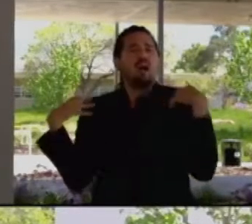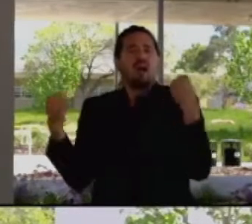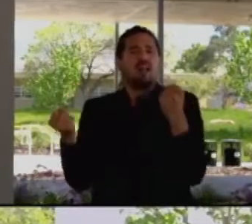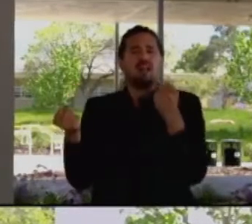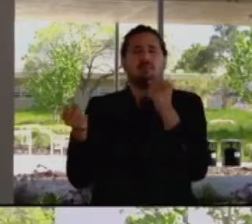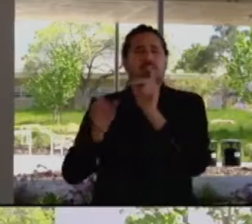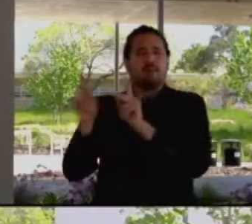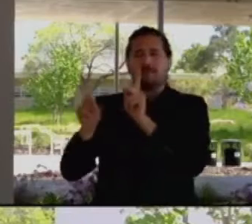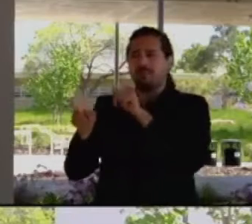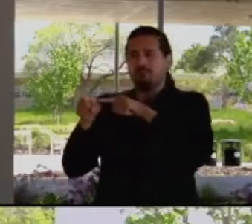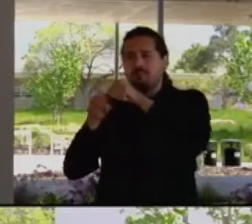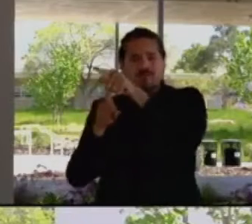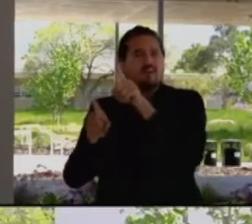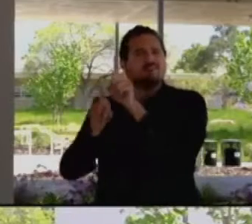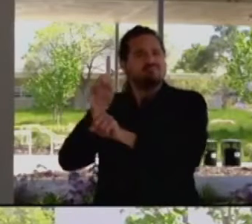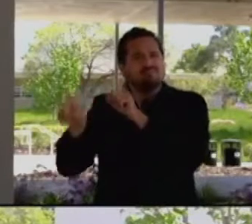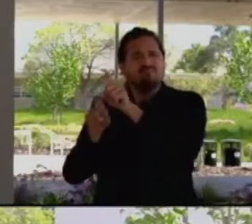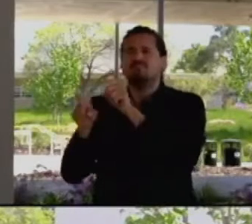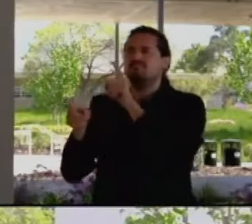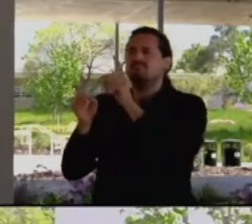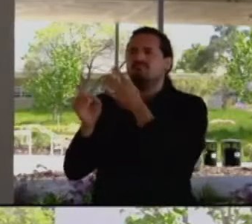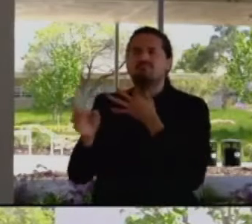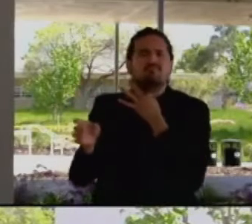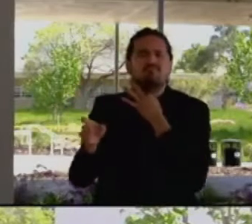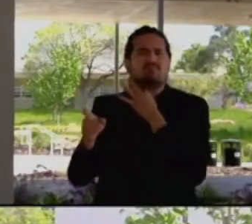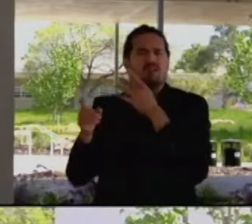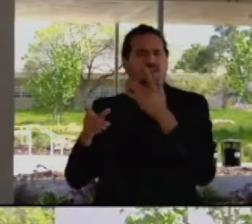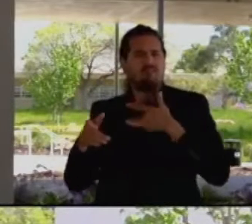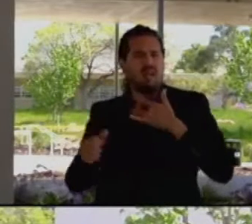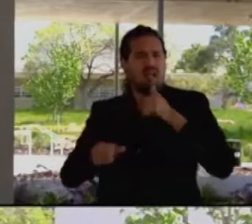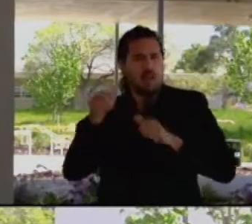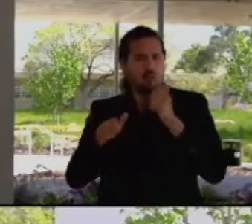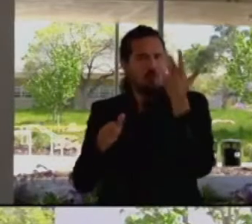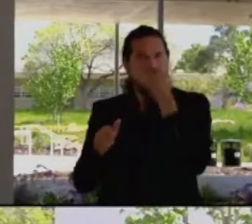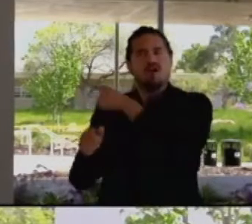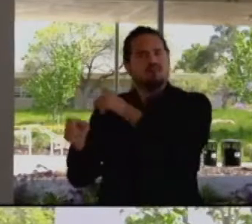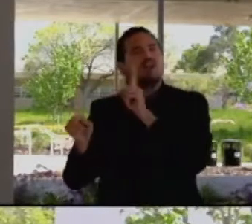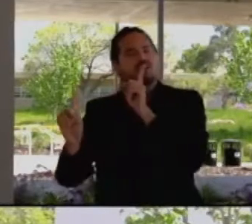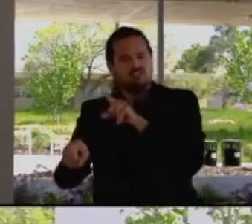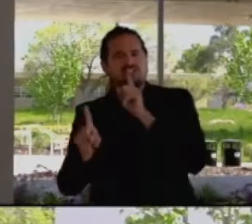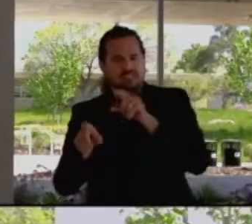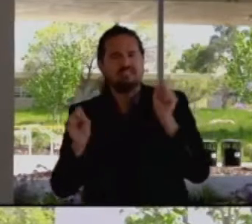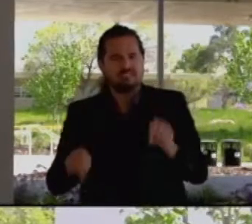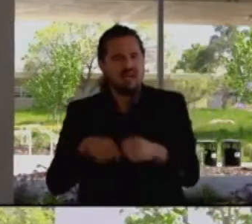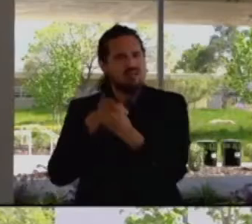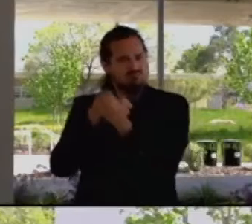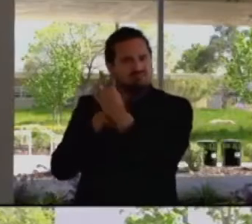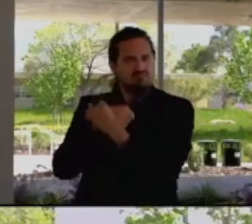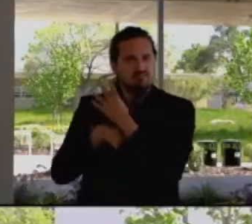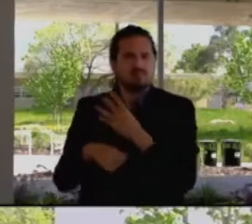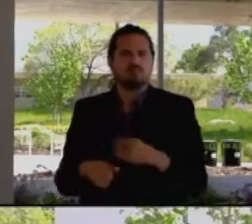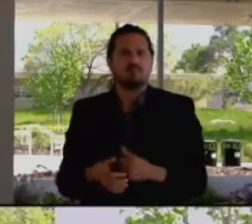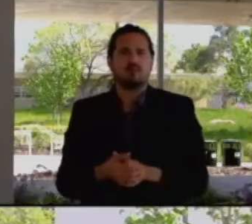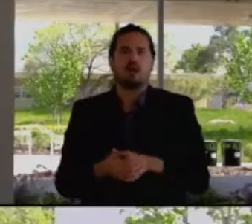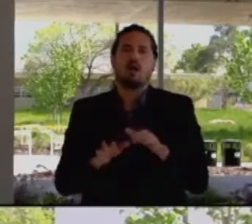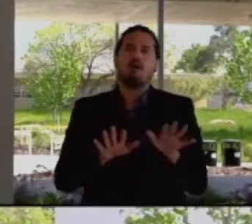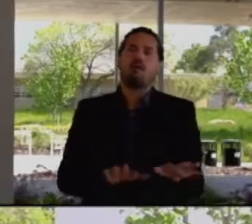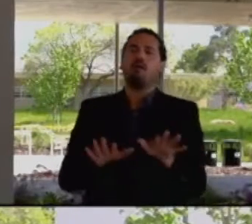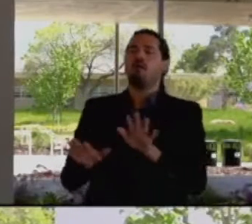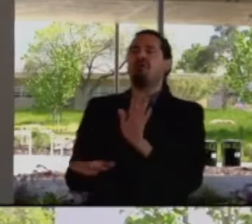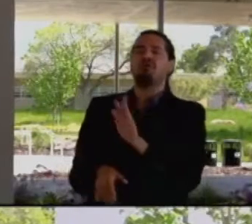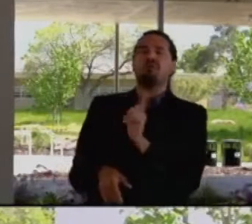ever closer to protecting our community and saving lives and getting back to normal. That's what we all